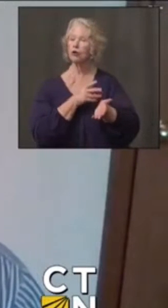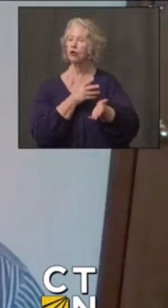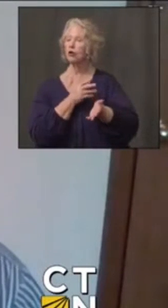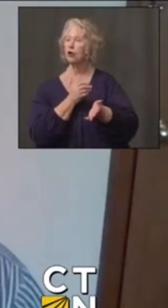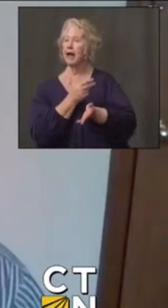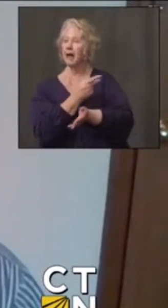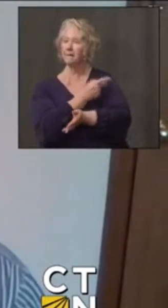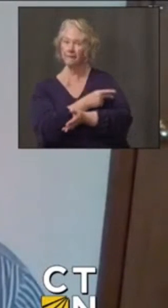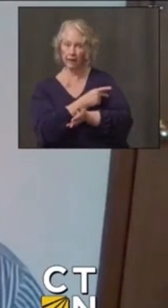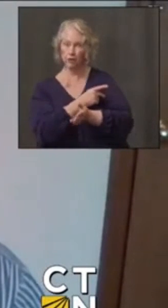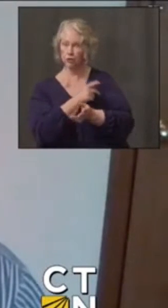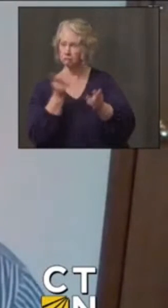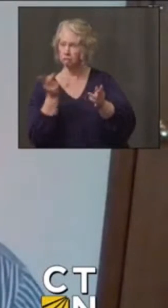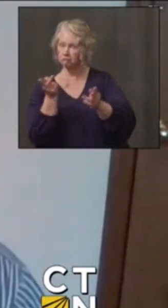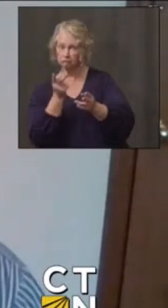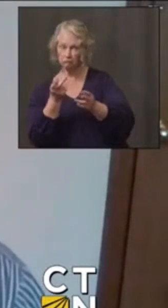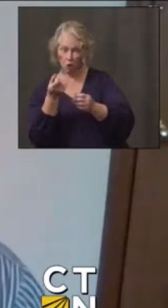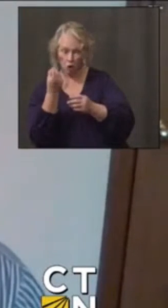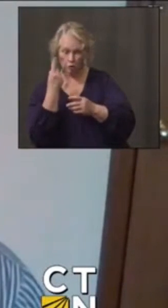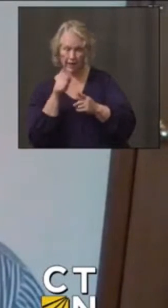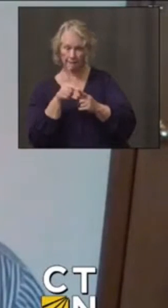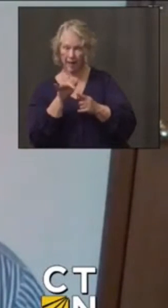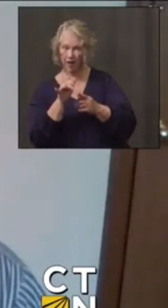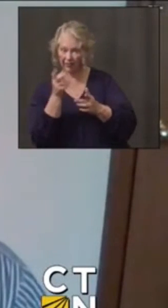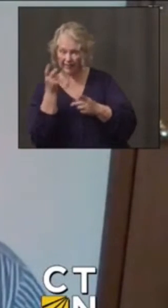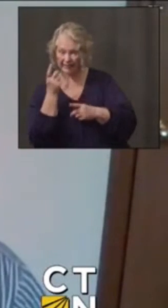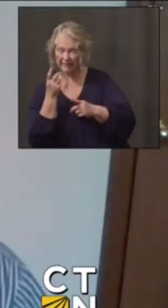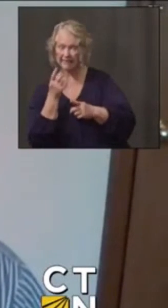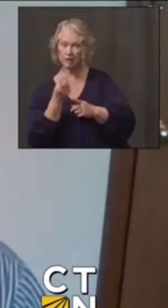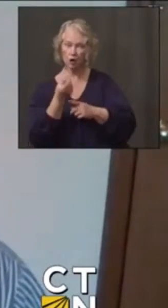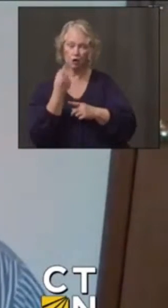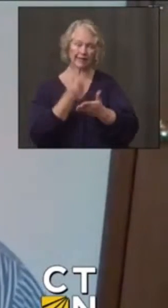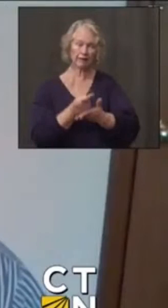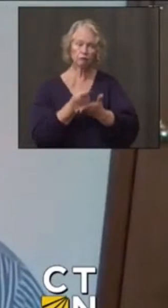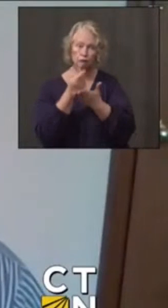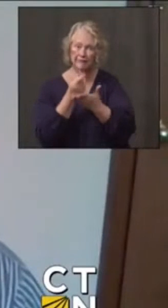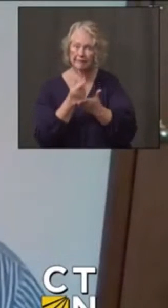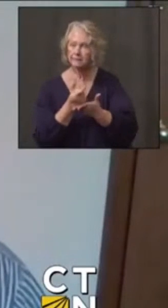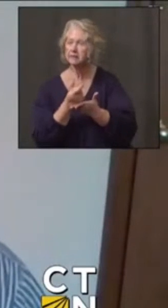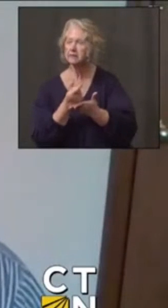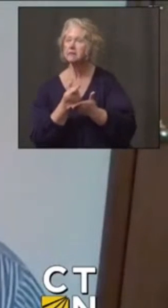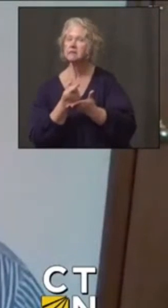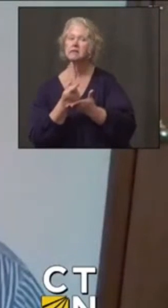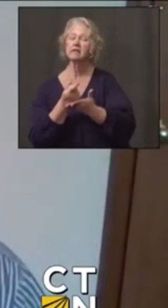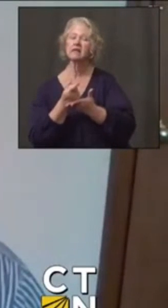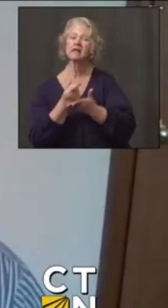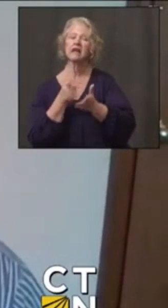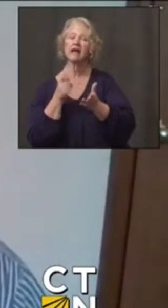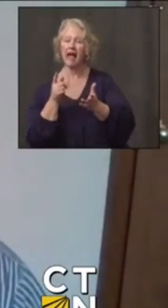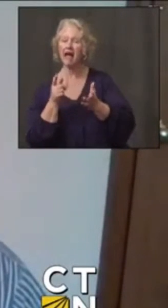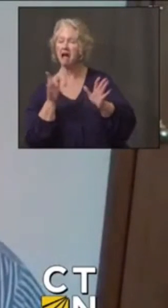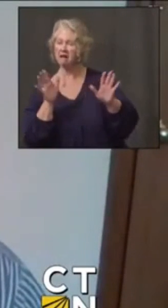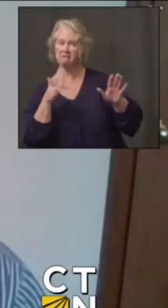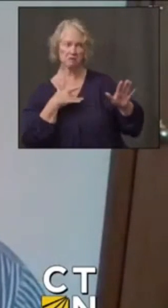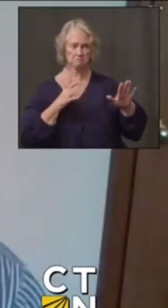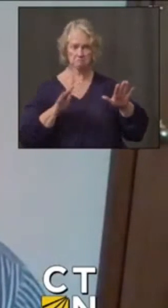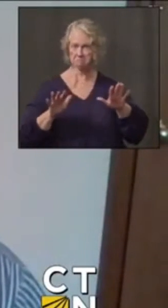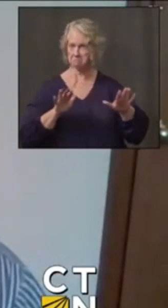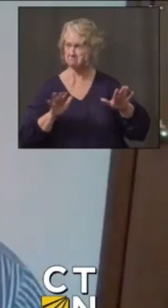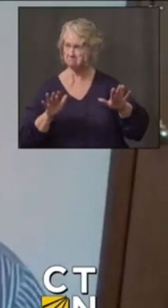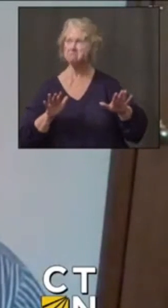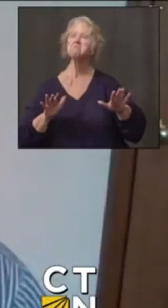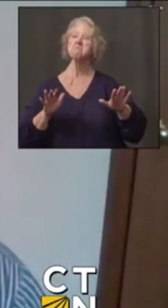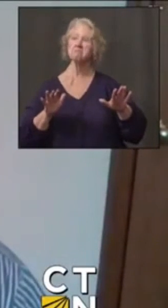well informed about the disease, understand the treatment, and can connect all the dots, we are far more likely